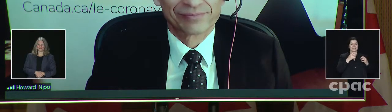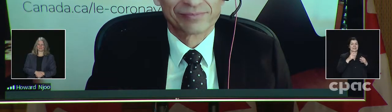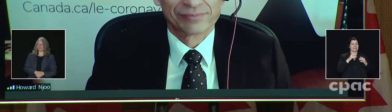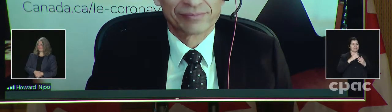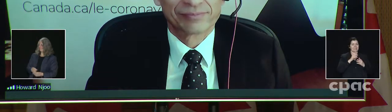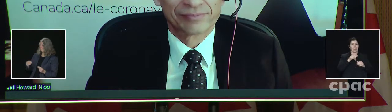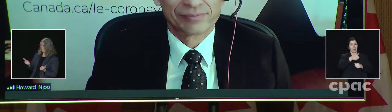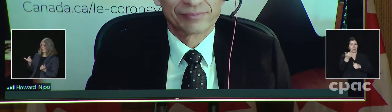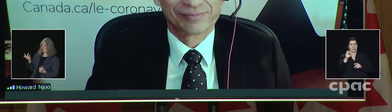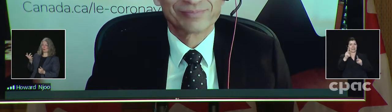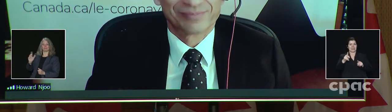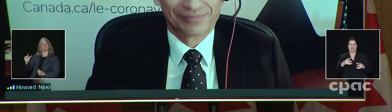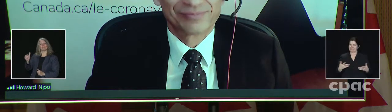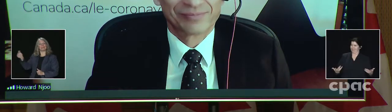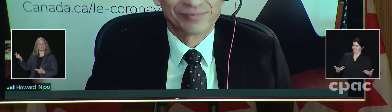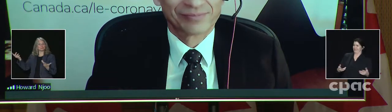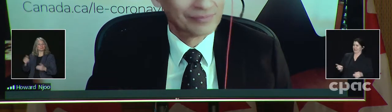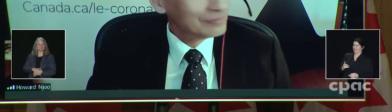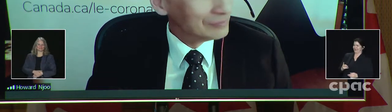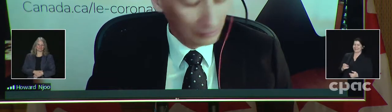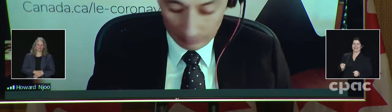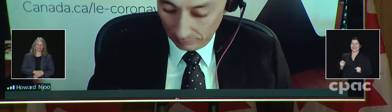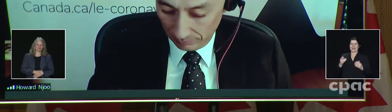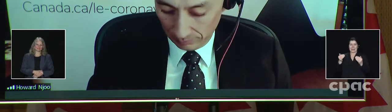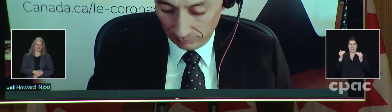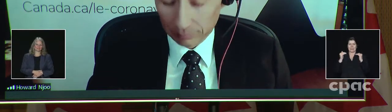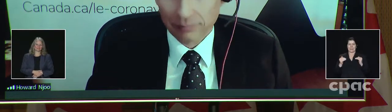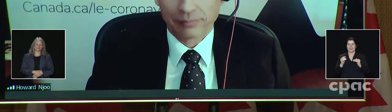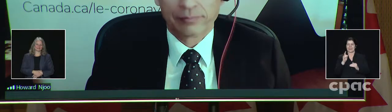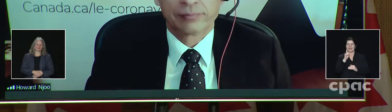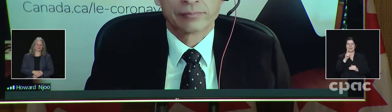That was fast. Operator, next question.